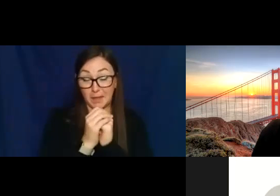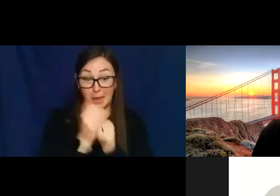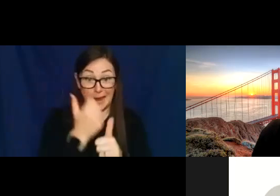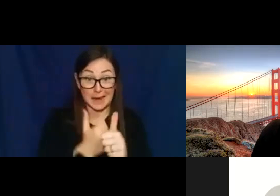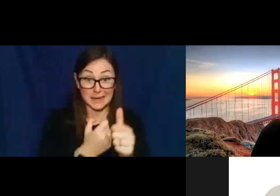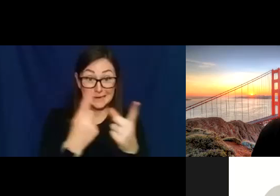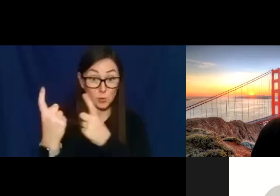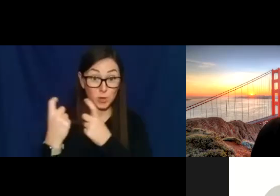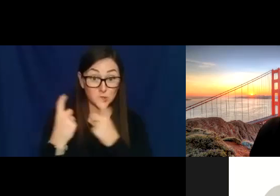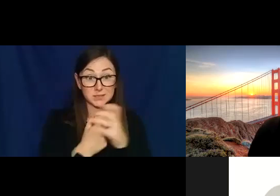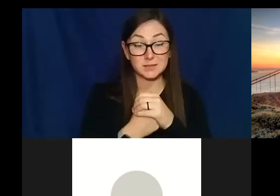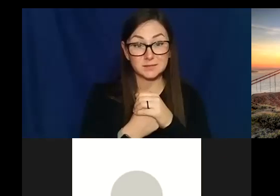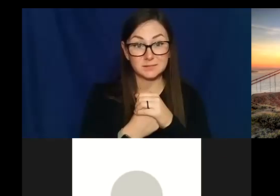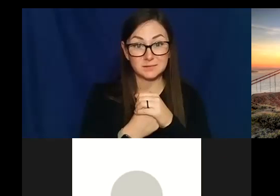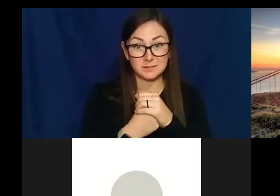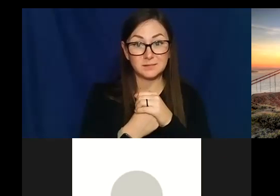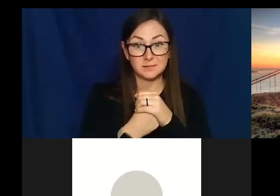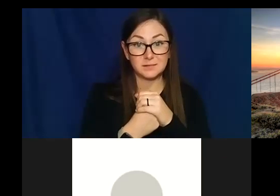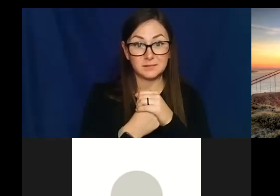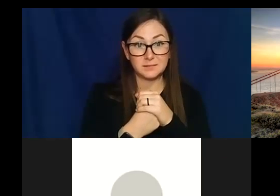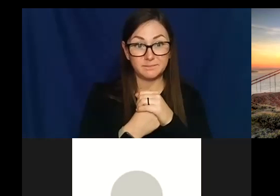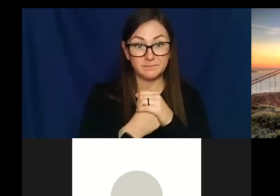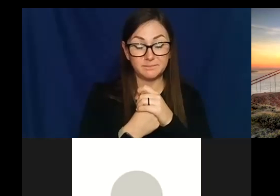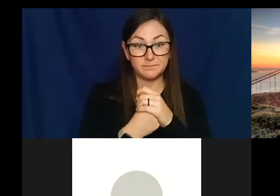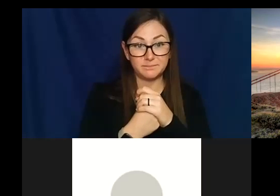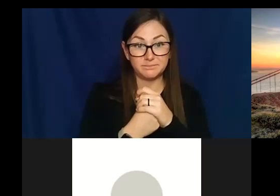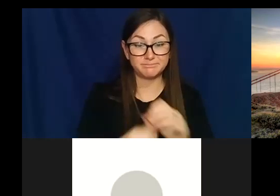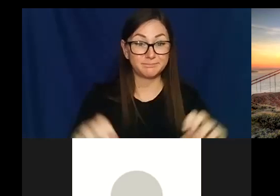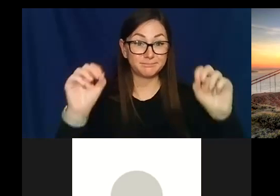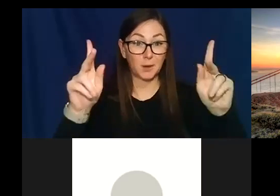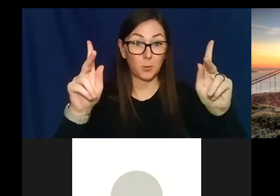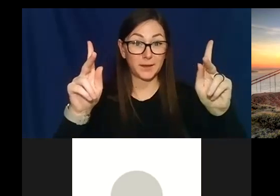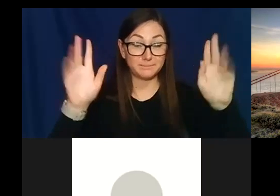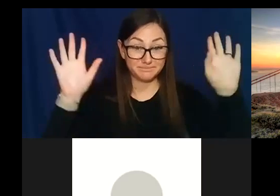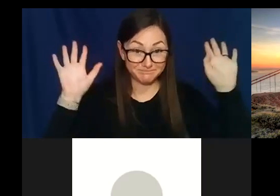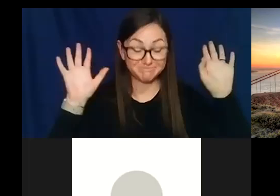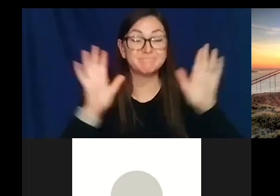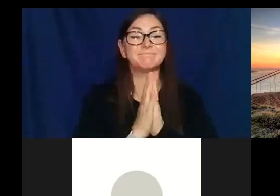questions, comments, concerns? Okay,